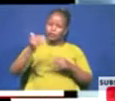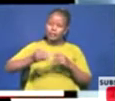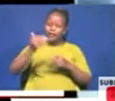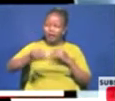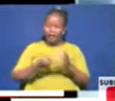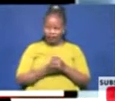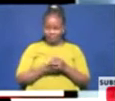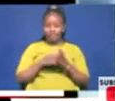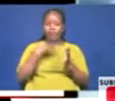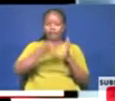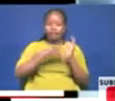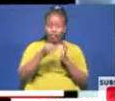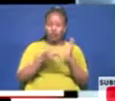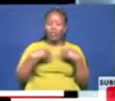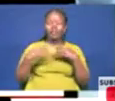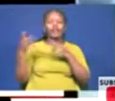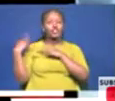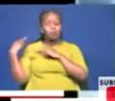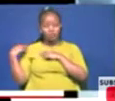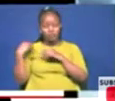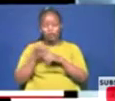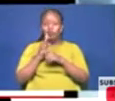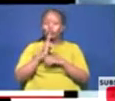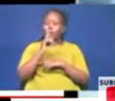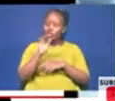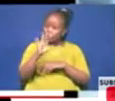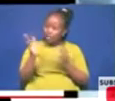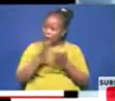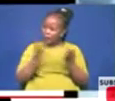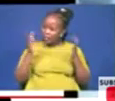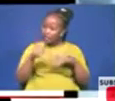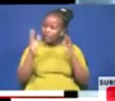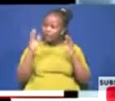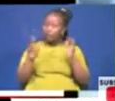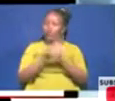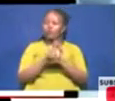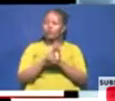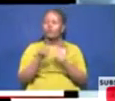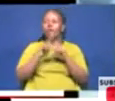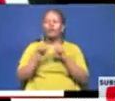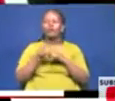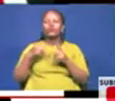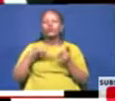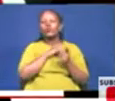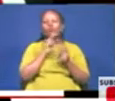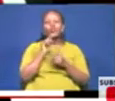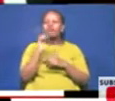a responsibility to ensure that their products are compliant, and we don't make reference to them. We go straight to the